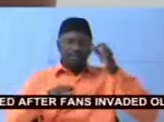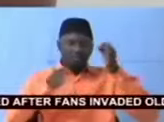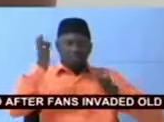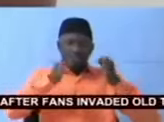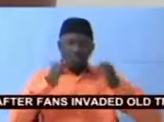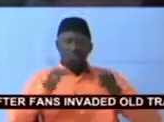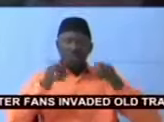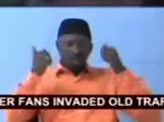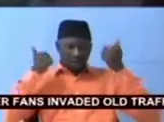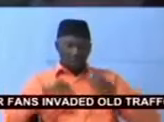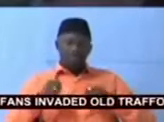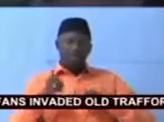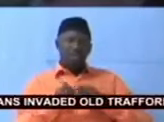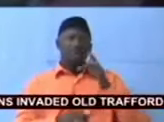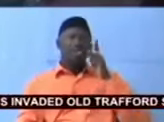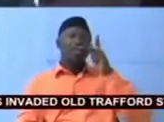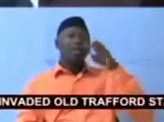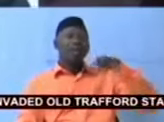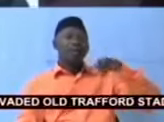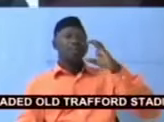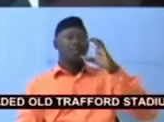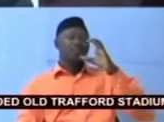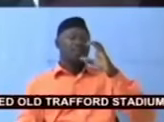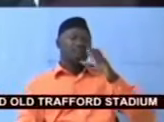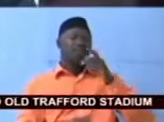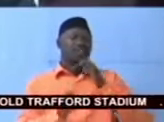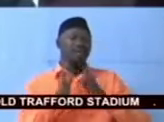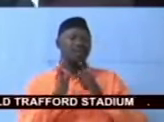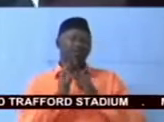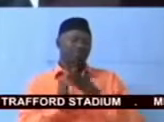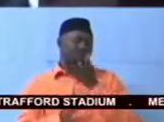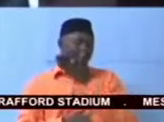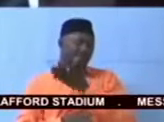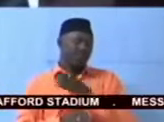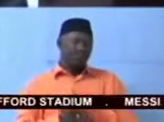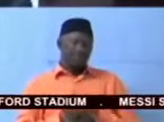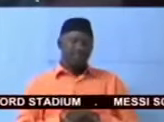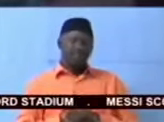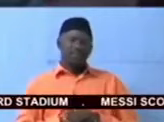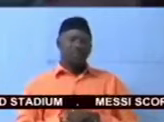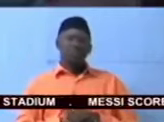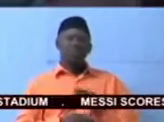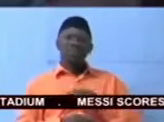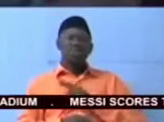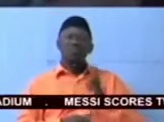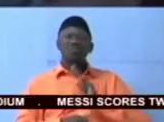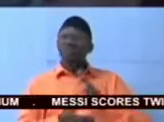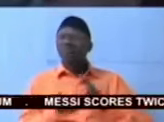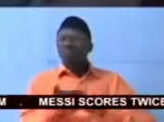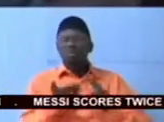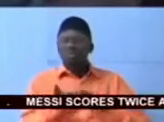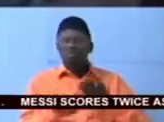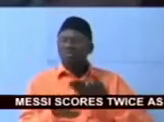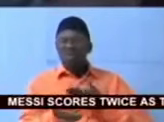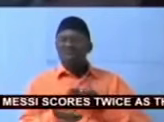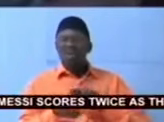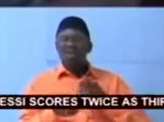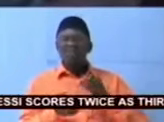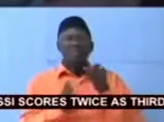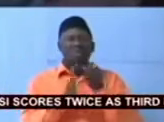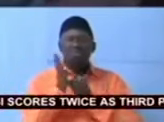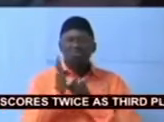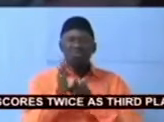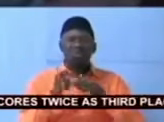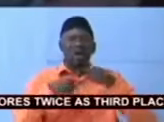So we would hardly have a case where we would have been dealing with traffic offenses. Ci jamono bobu nak dañ dan dañ dan jafé dal pour